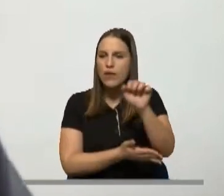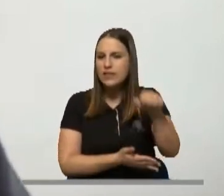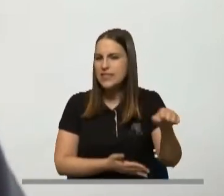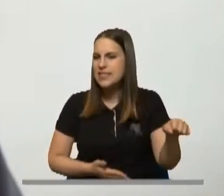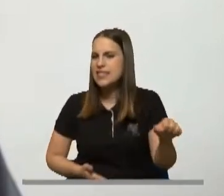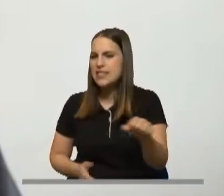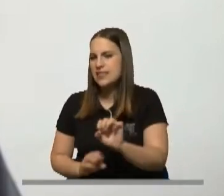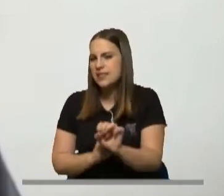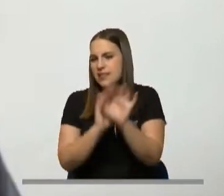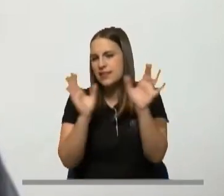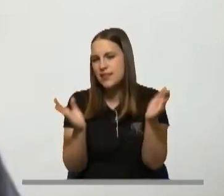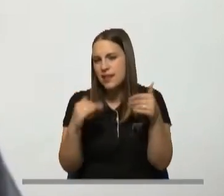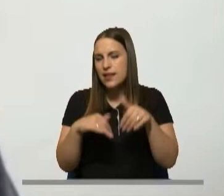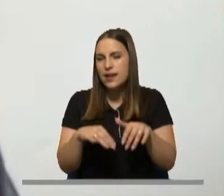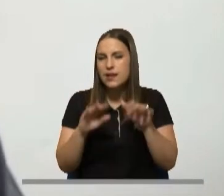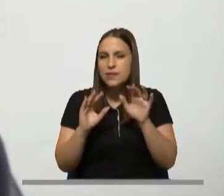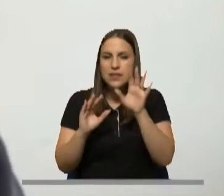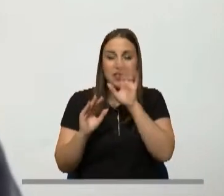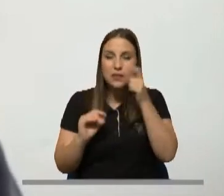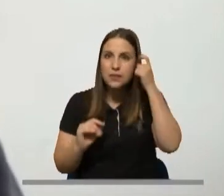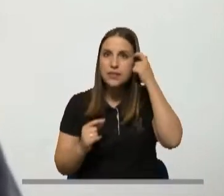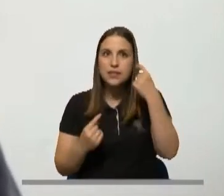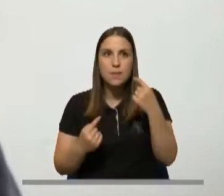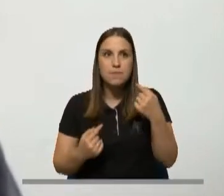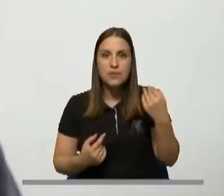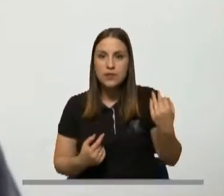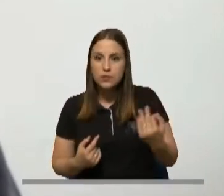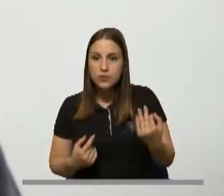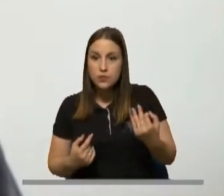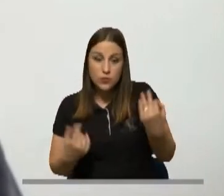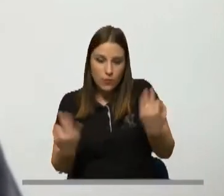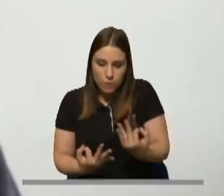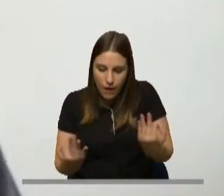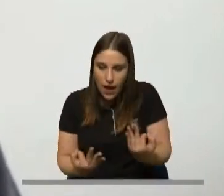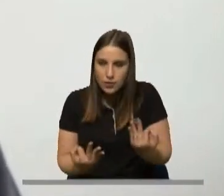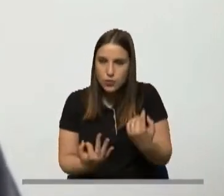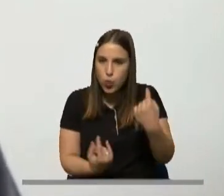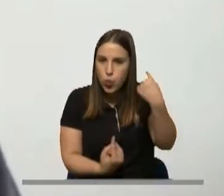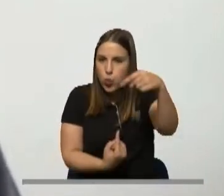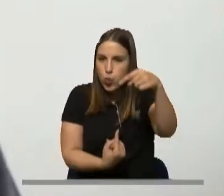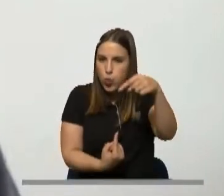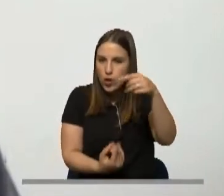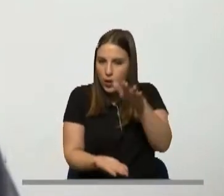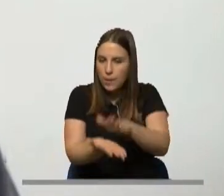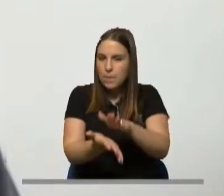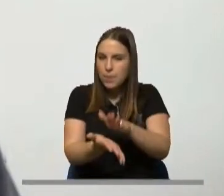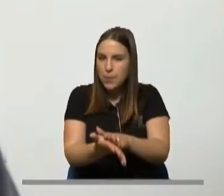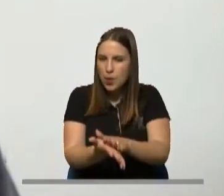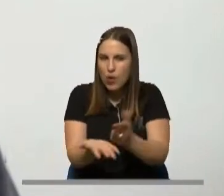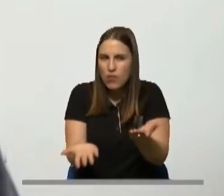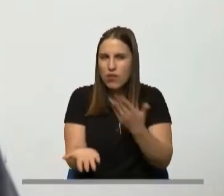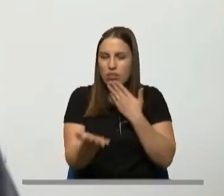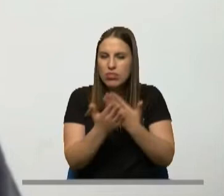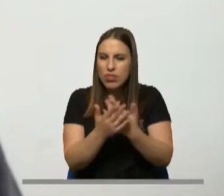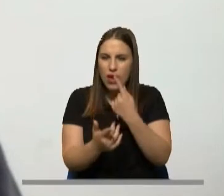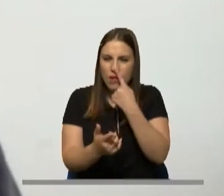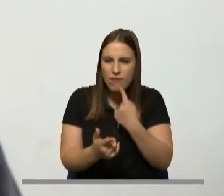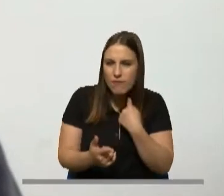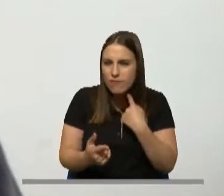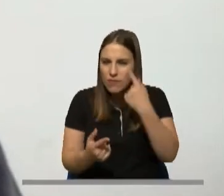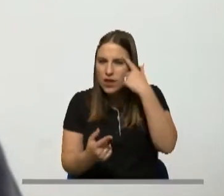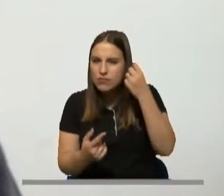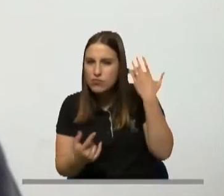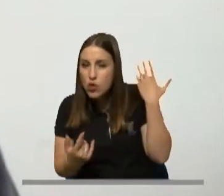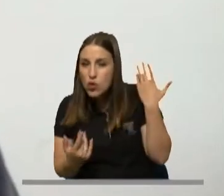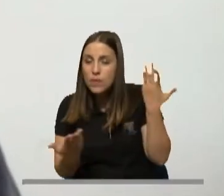when it is assumed that there are only facts and objectivities that do not require any interpretation,